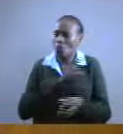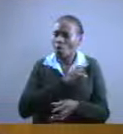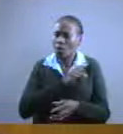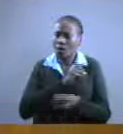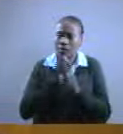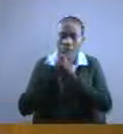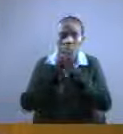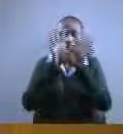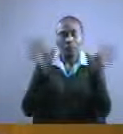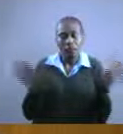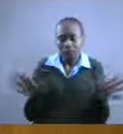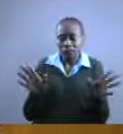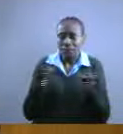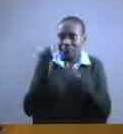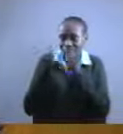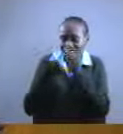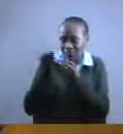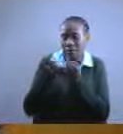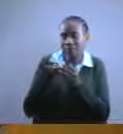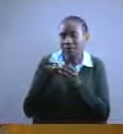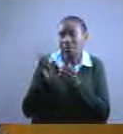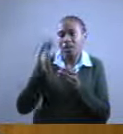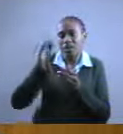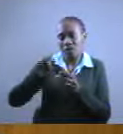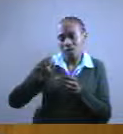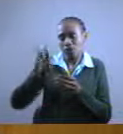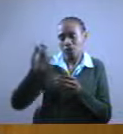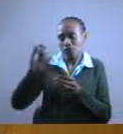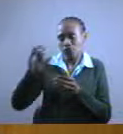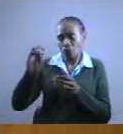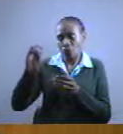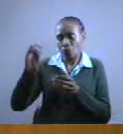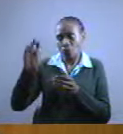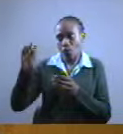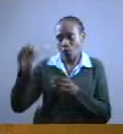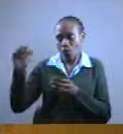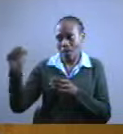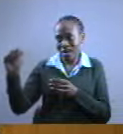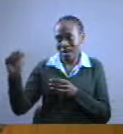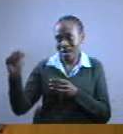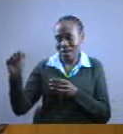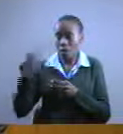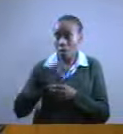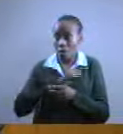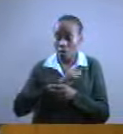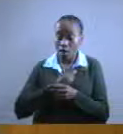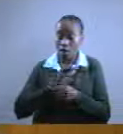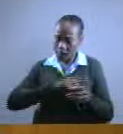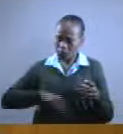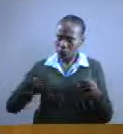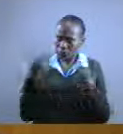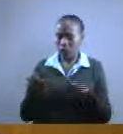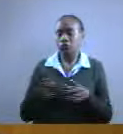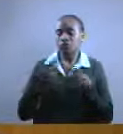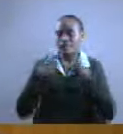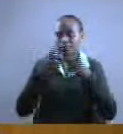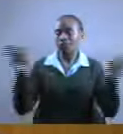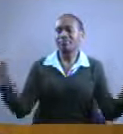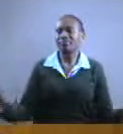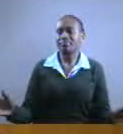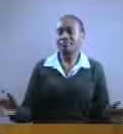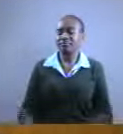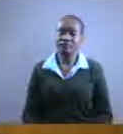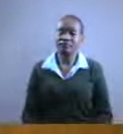on the state of the nation, as the President pronounced. That policy document,